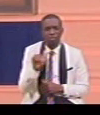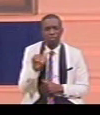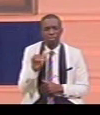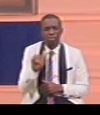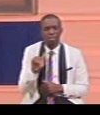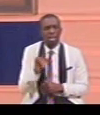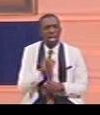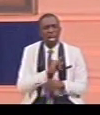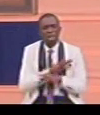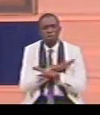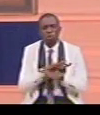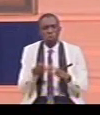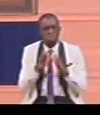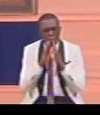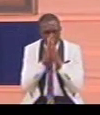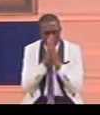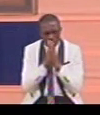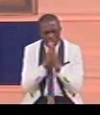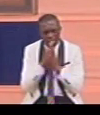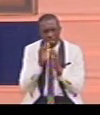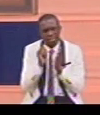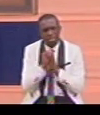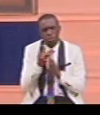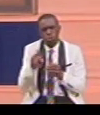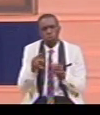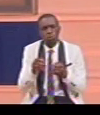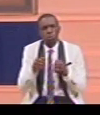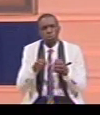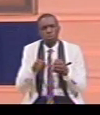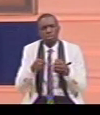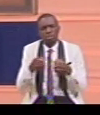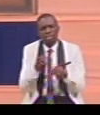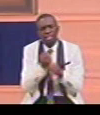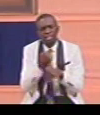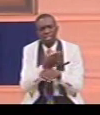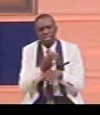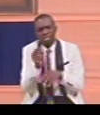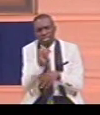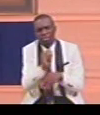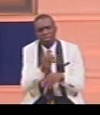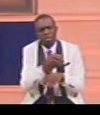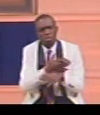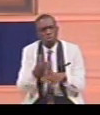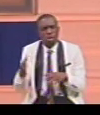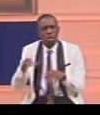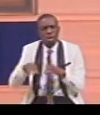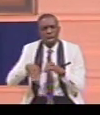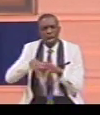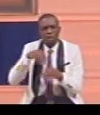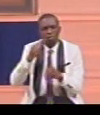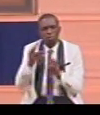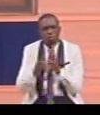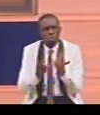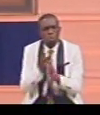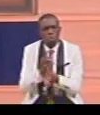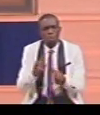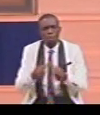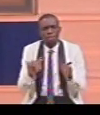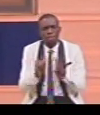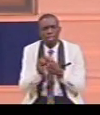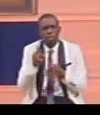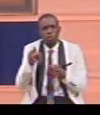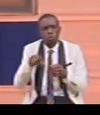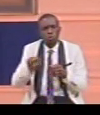pray not that thou shouldest take them out of the world, but that thou shouldest keep them from